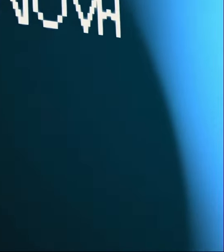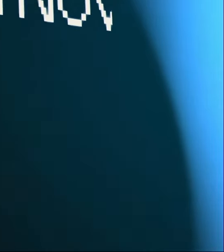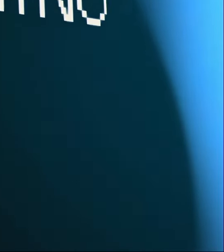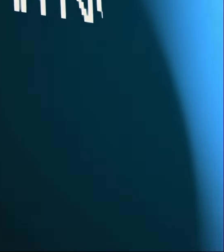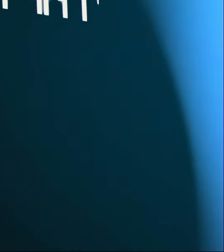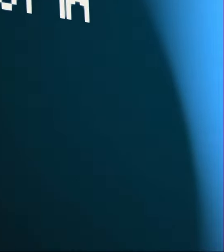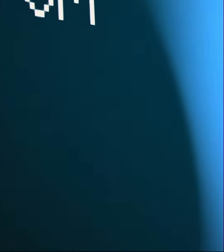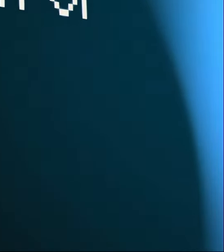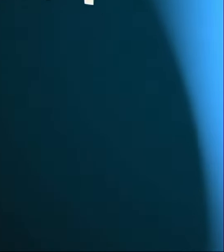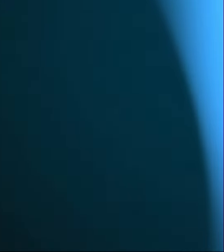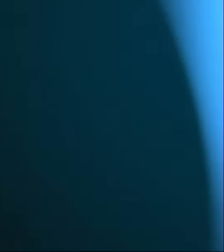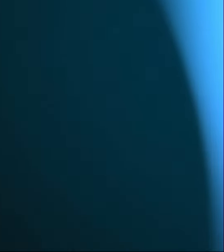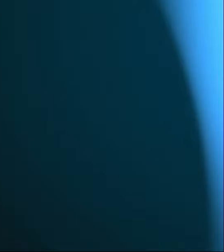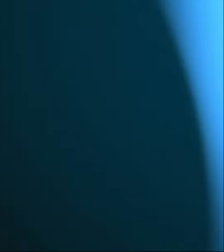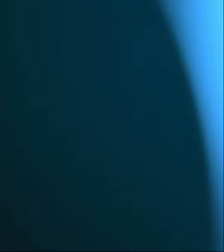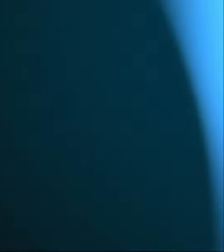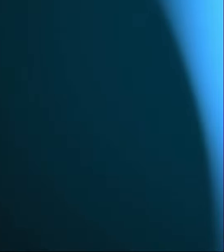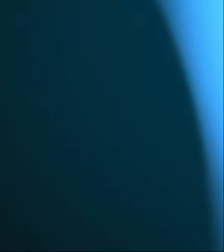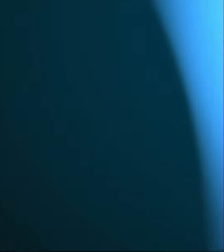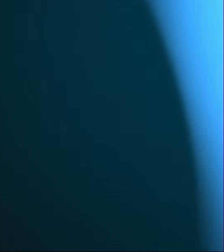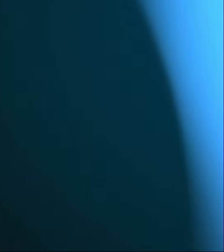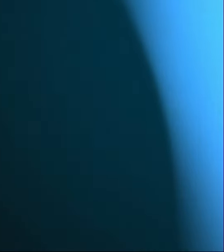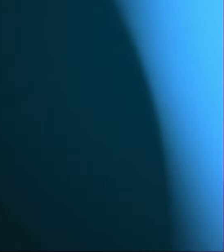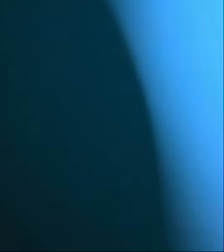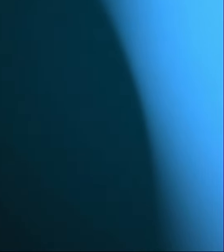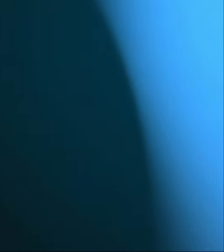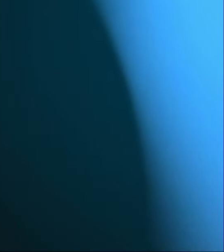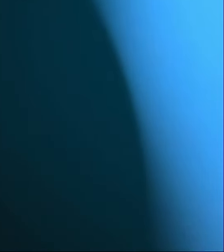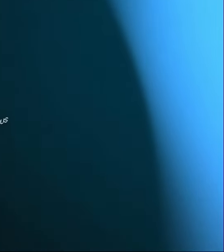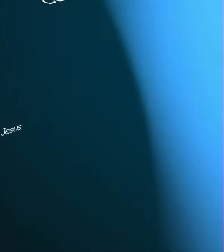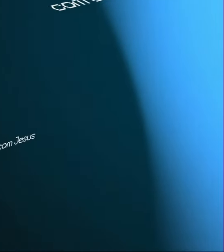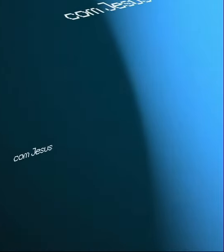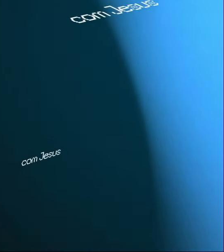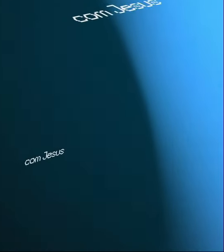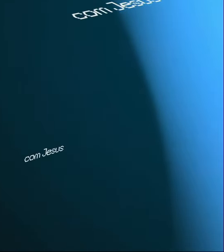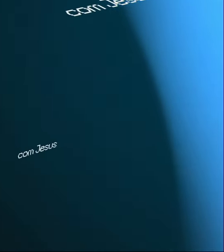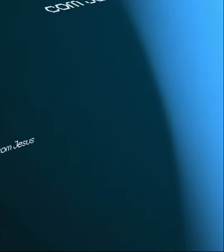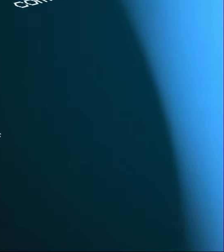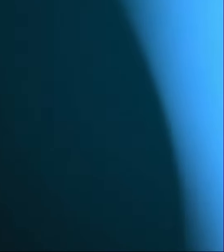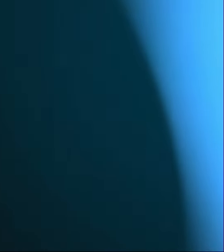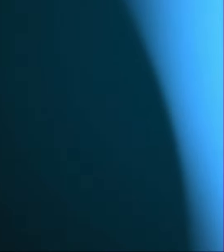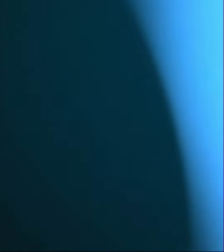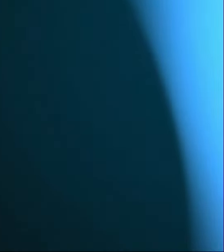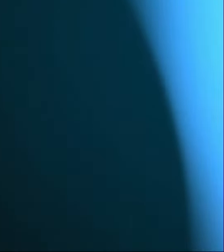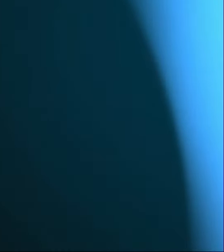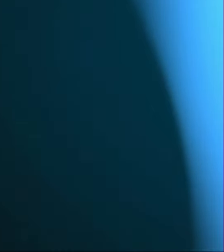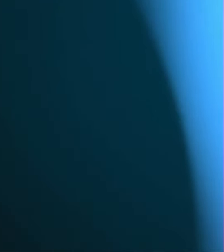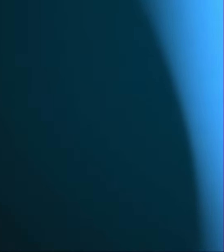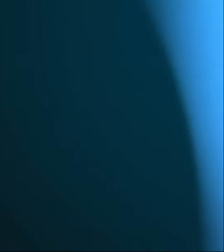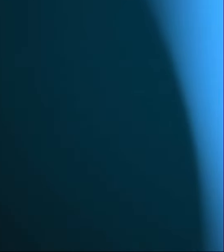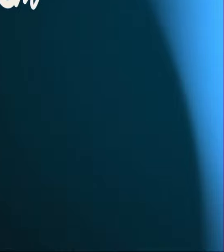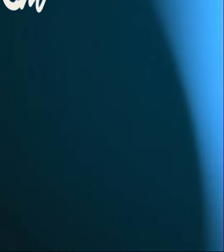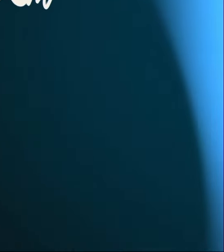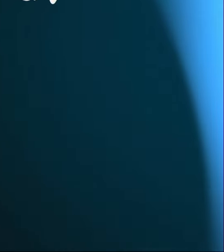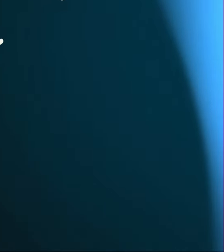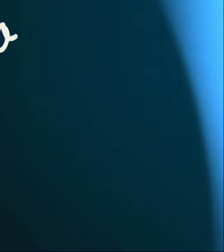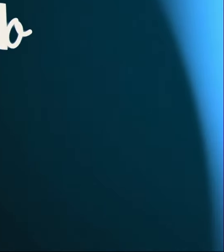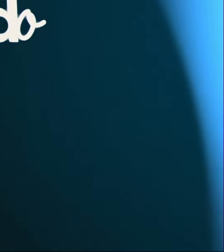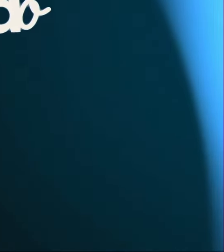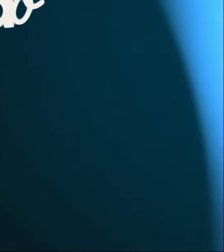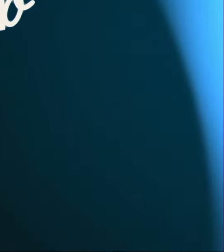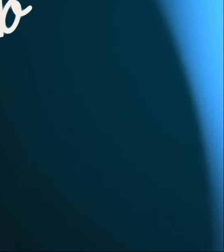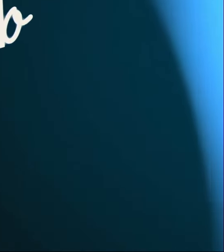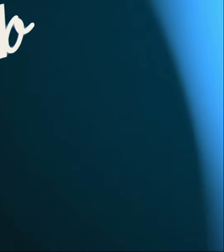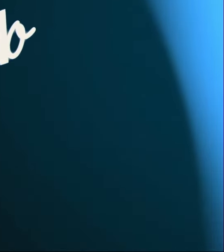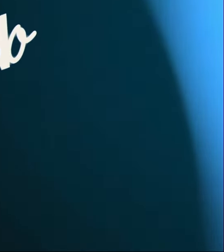Stop playing these games, stop playing these games. Stop playing these games, stop playing these games. Okay, this version of me that you see on IG could've